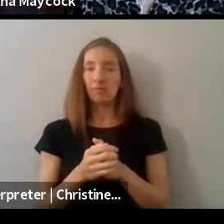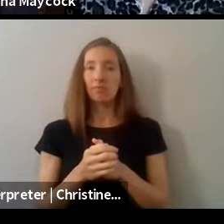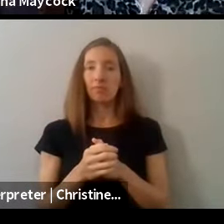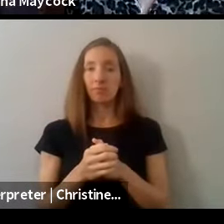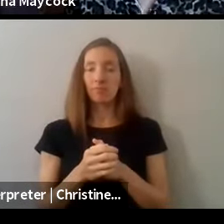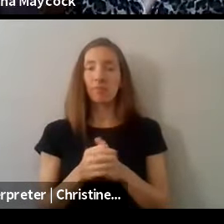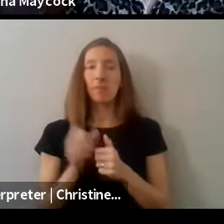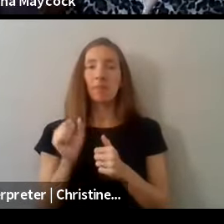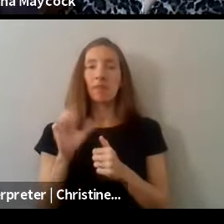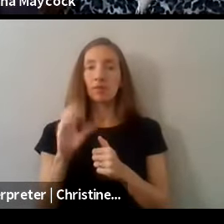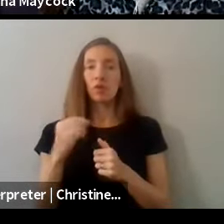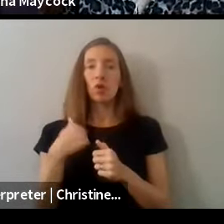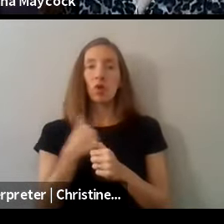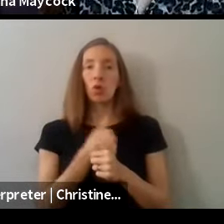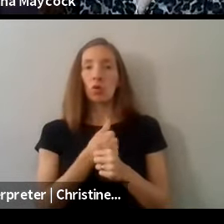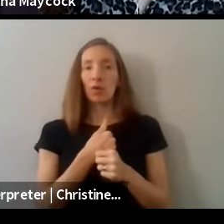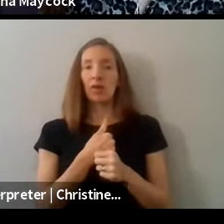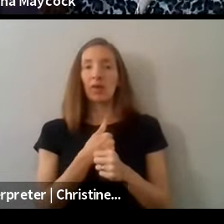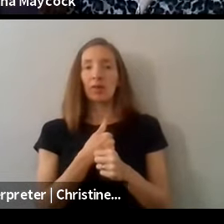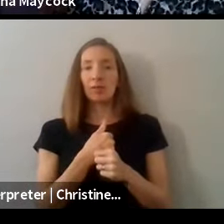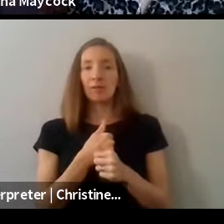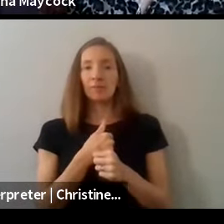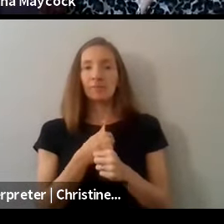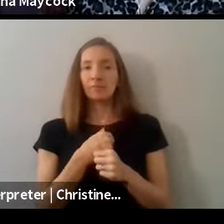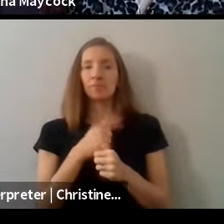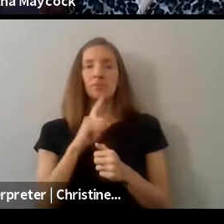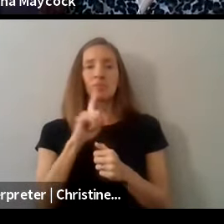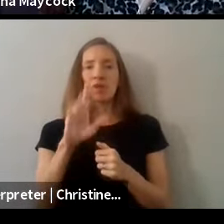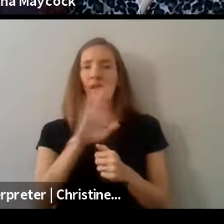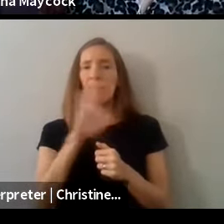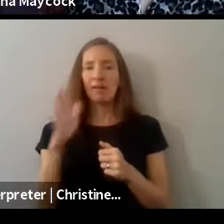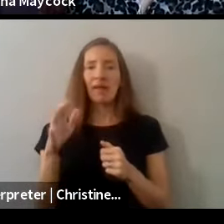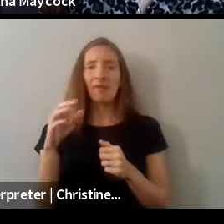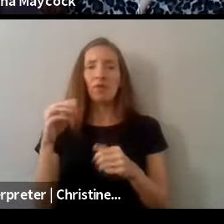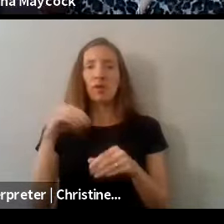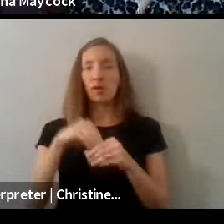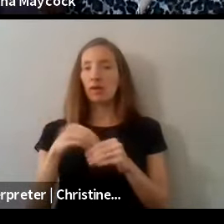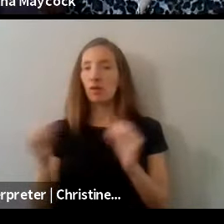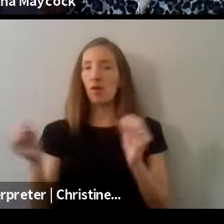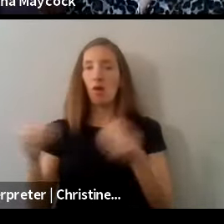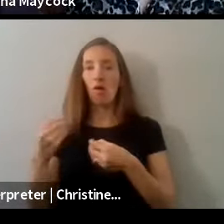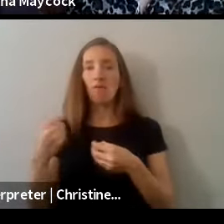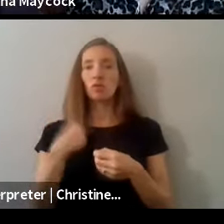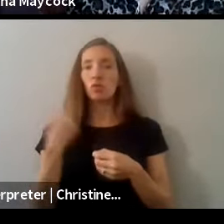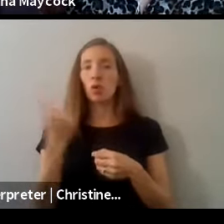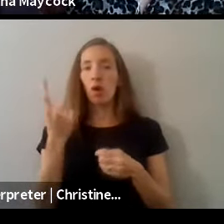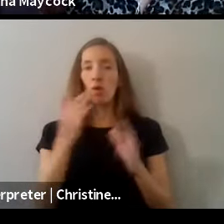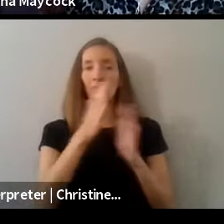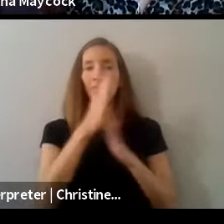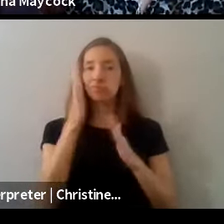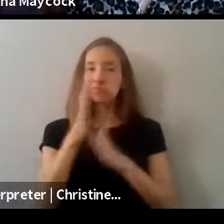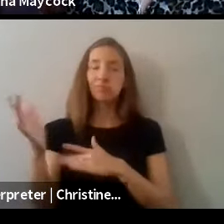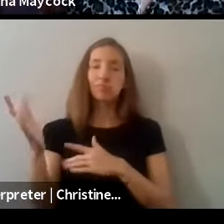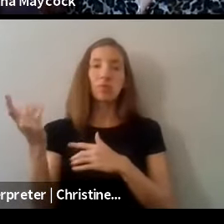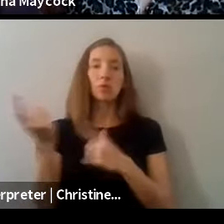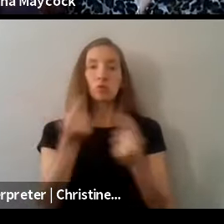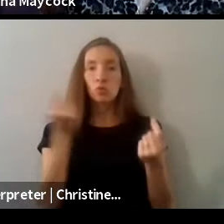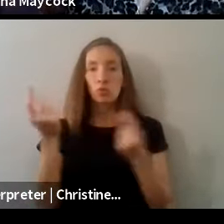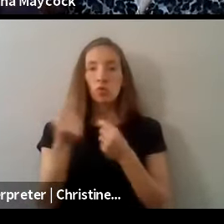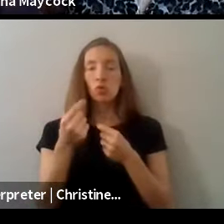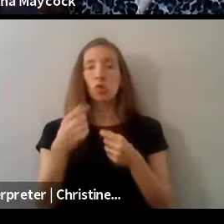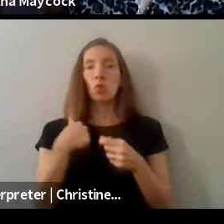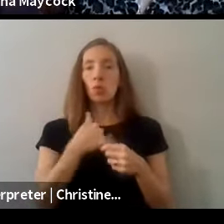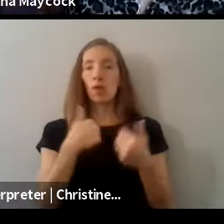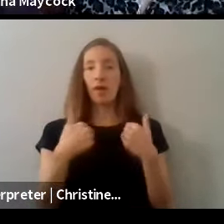And literally, we are never in the office. We are at the grassroots where FGM is happening. We have 22 counties. Reason being